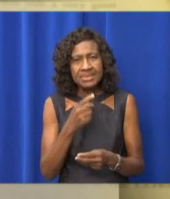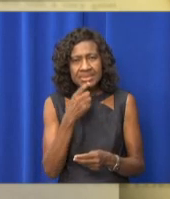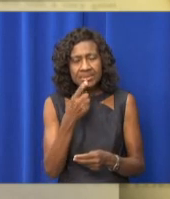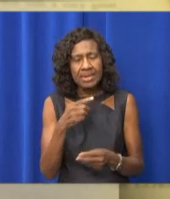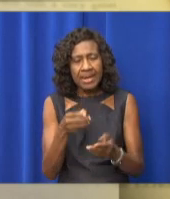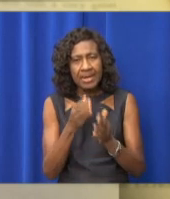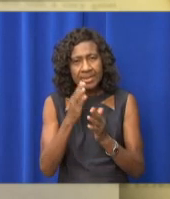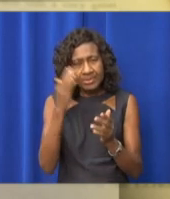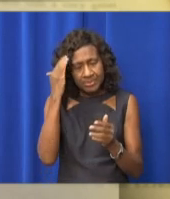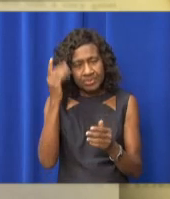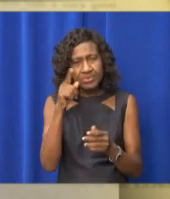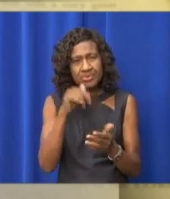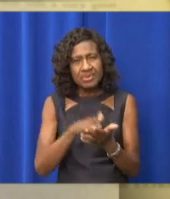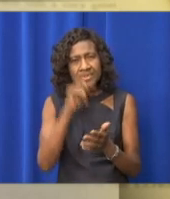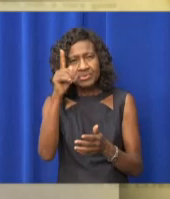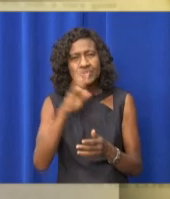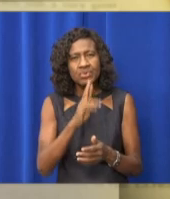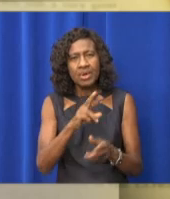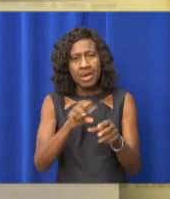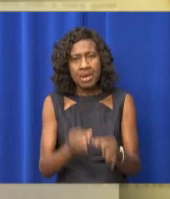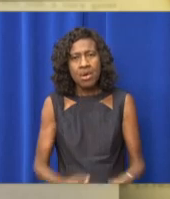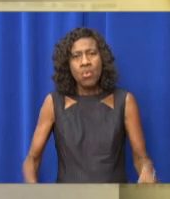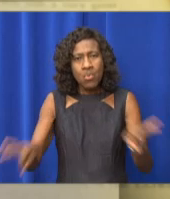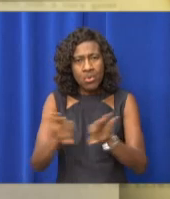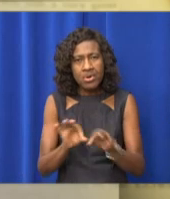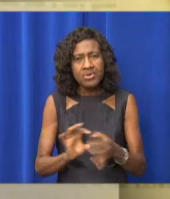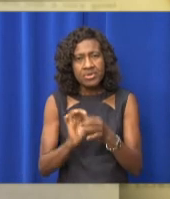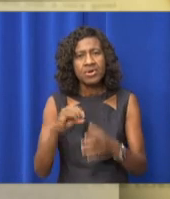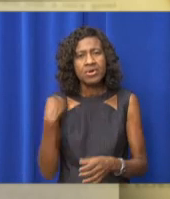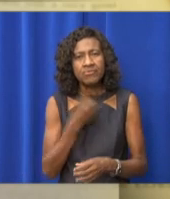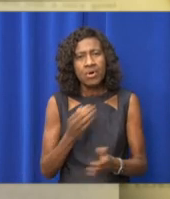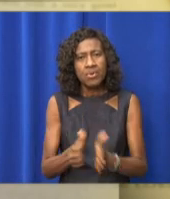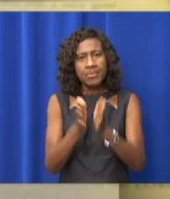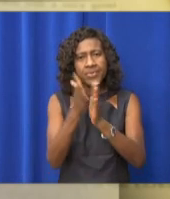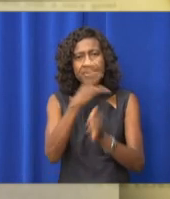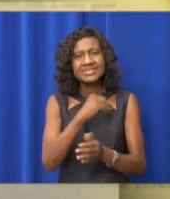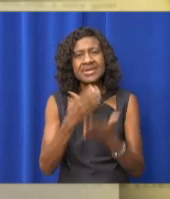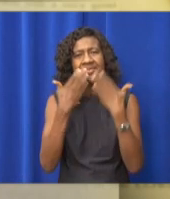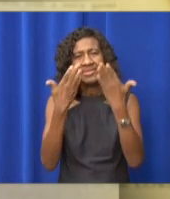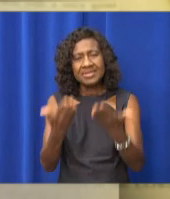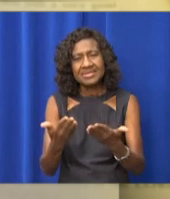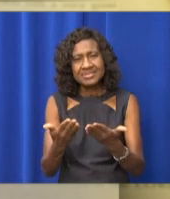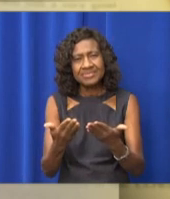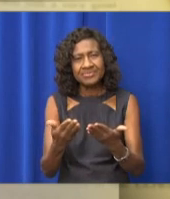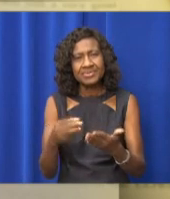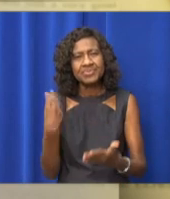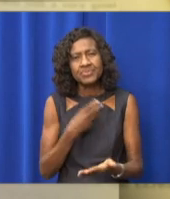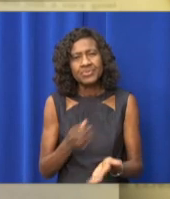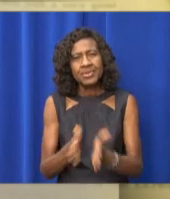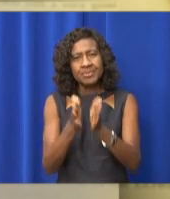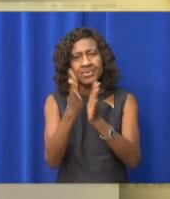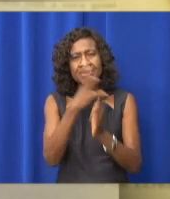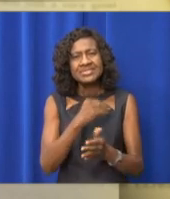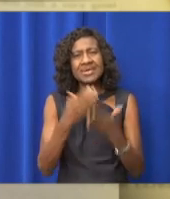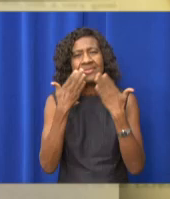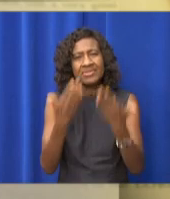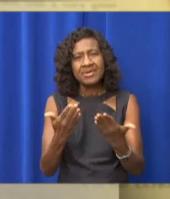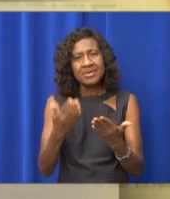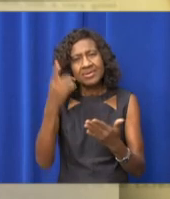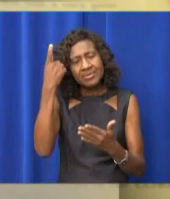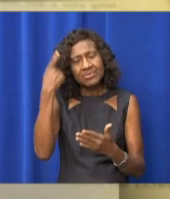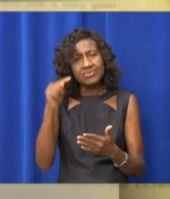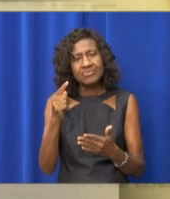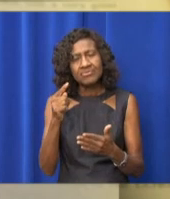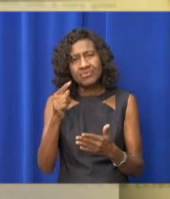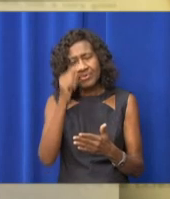you as the one who is worthy of our praise and thanksgiving. We praise and thank you for the journey you